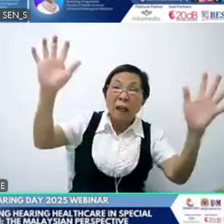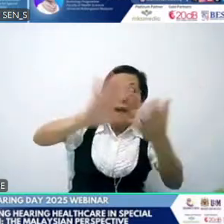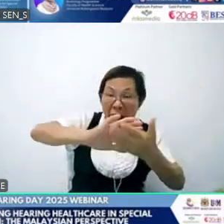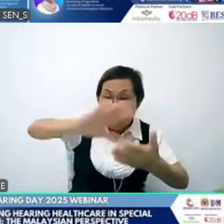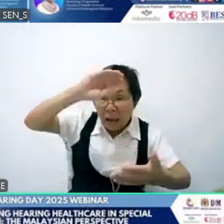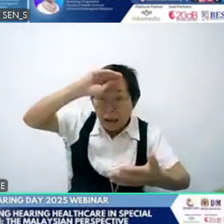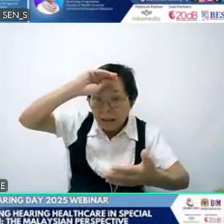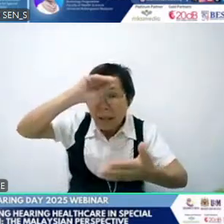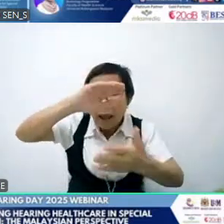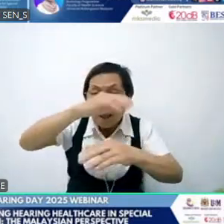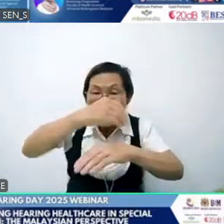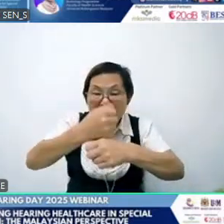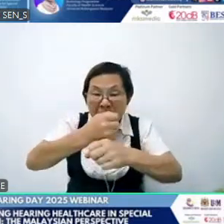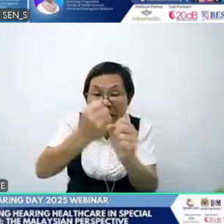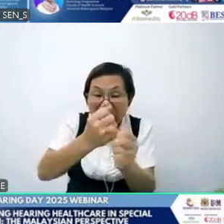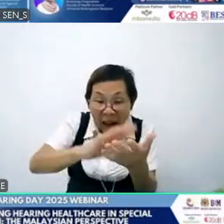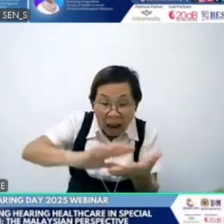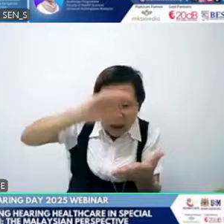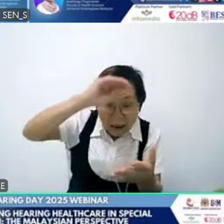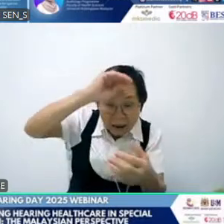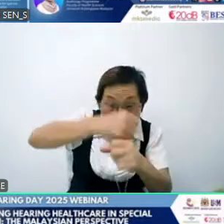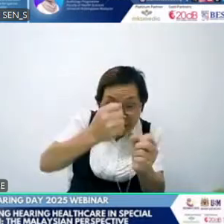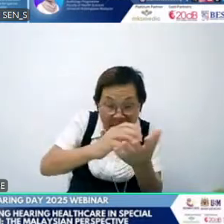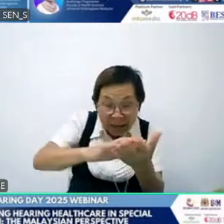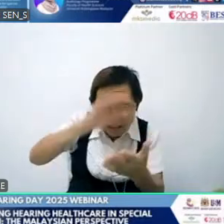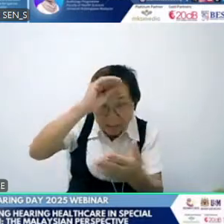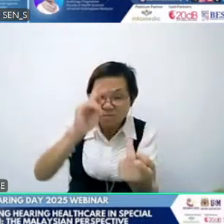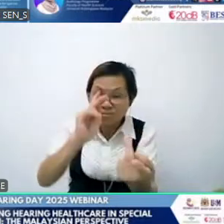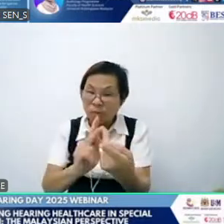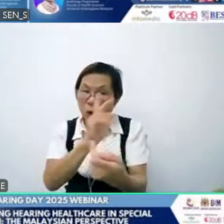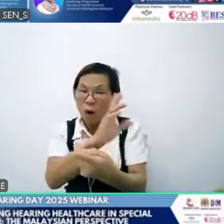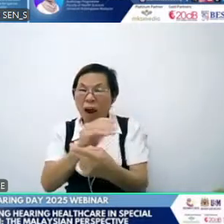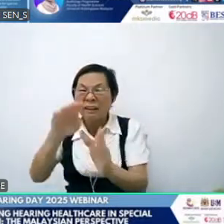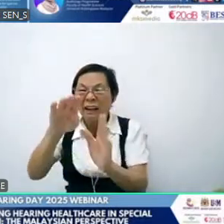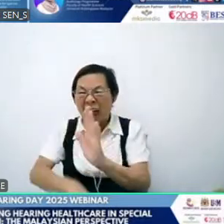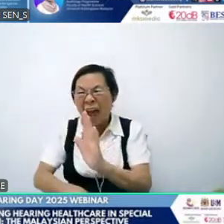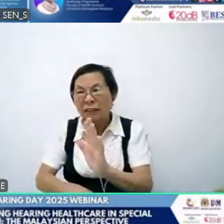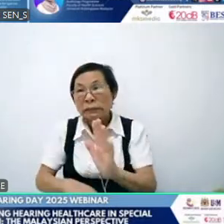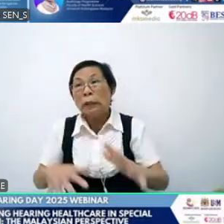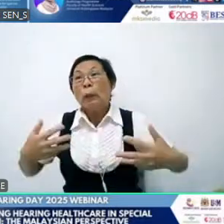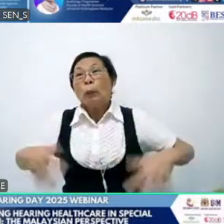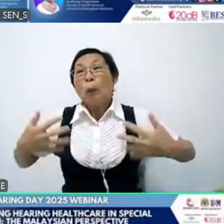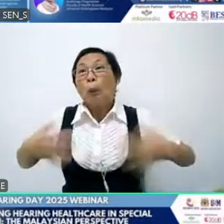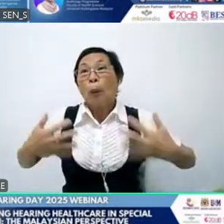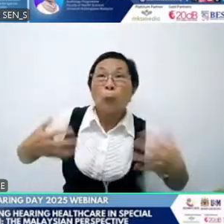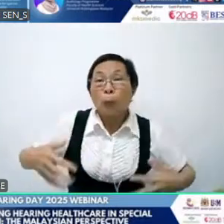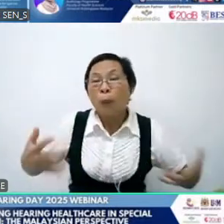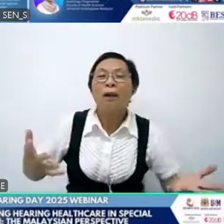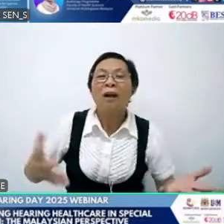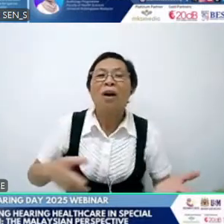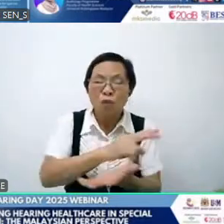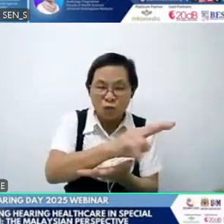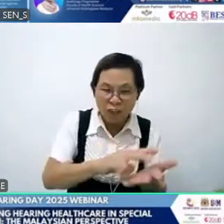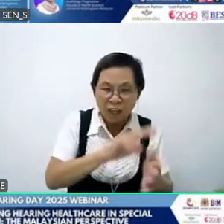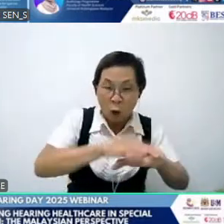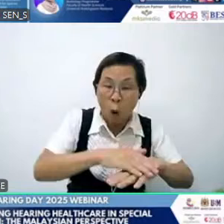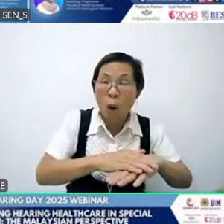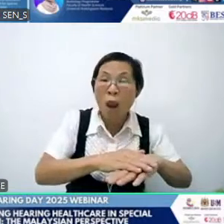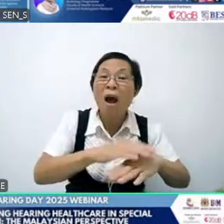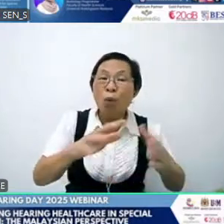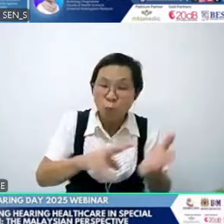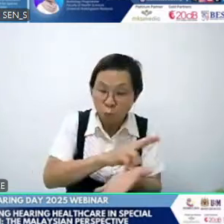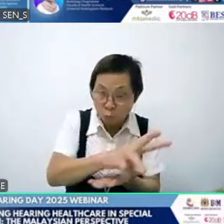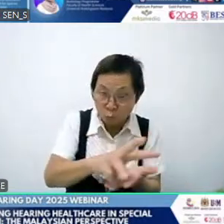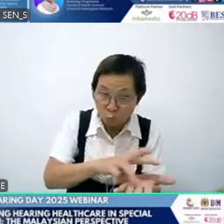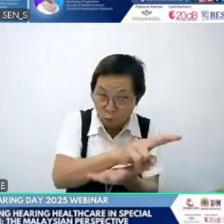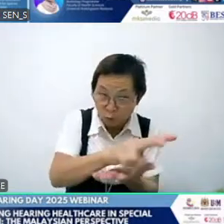making learning more practical and less overwhelming. Since the videos are available online, parents can watch,